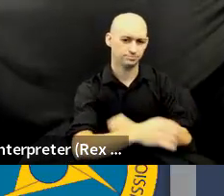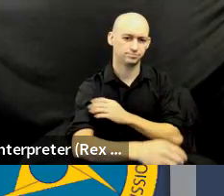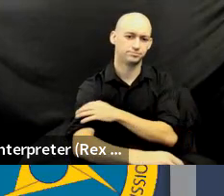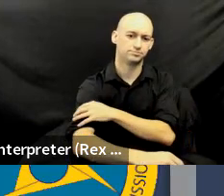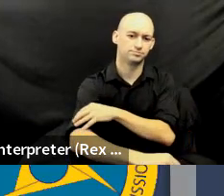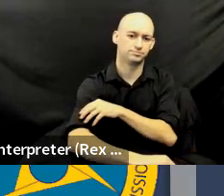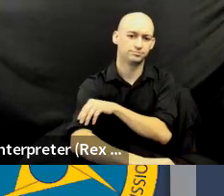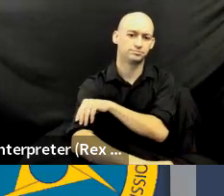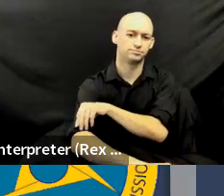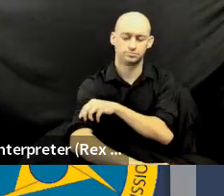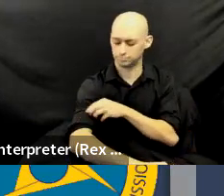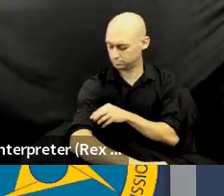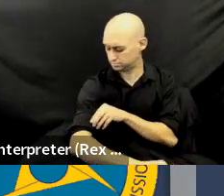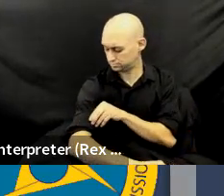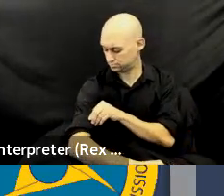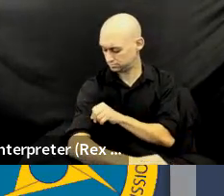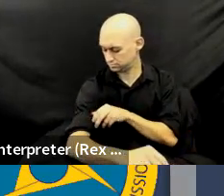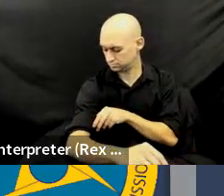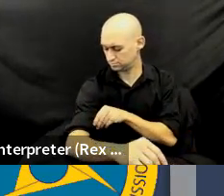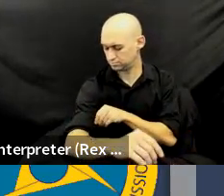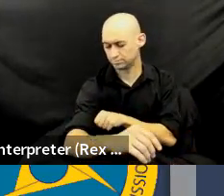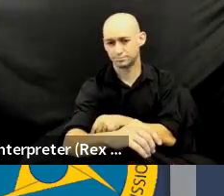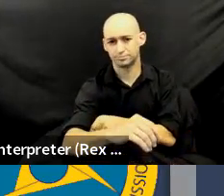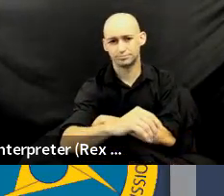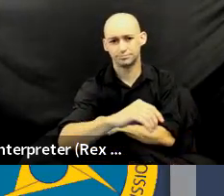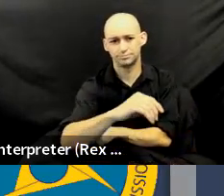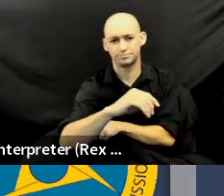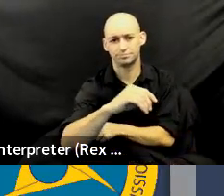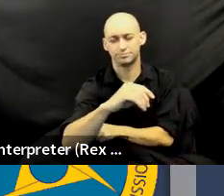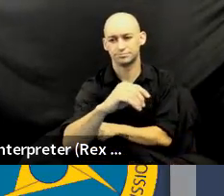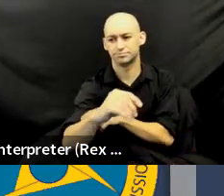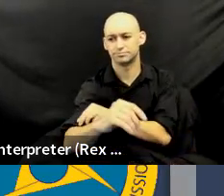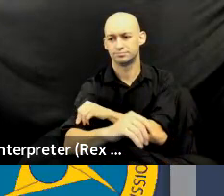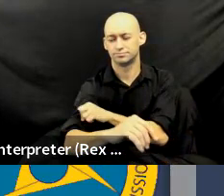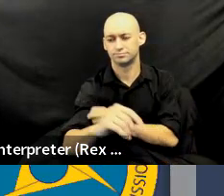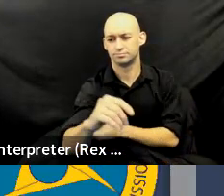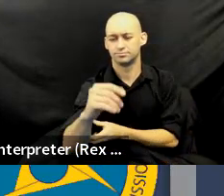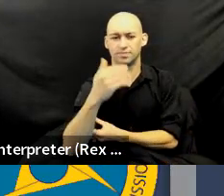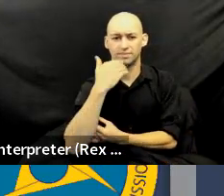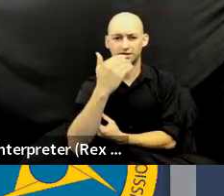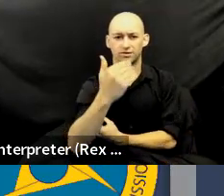Yeah. Thank you. And Kayla and team, Hannah.